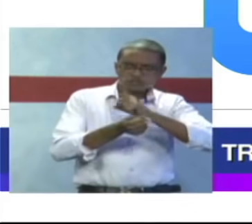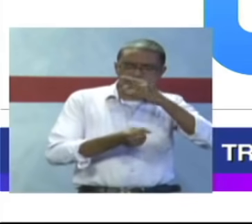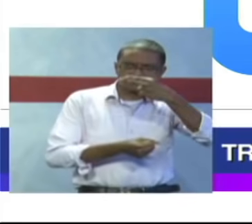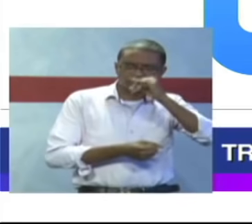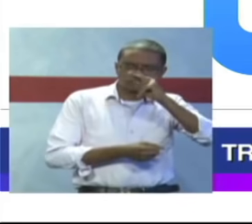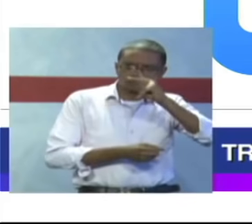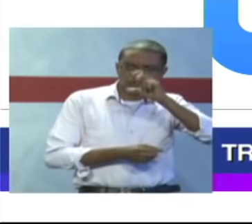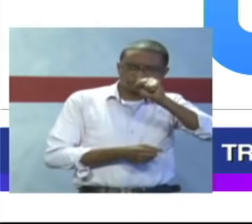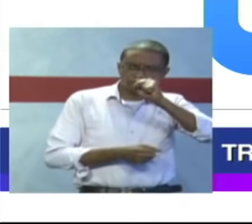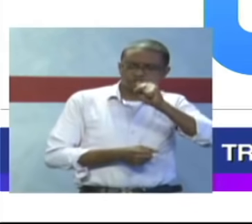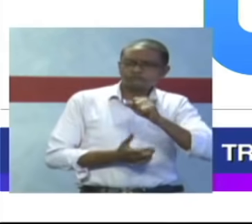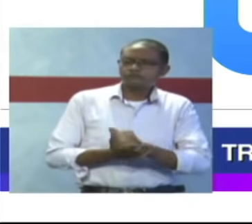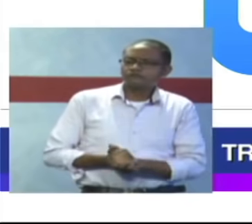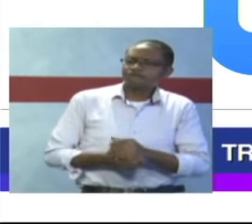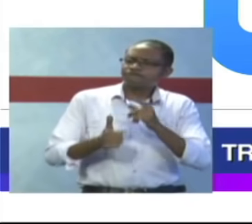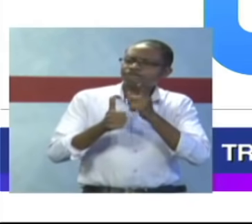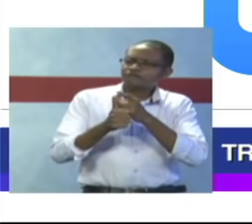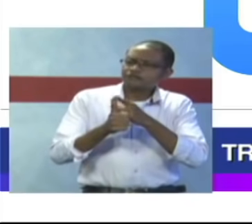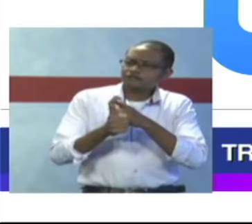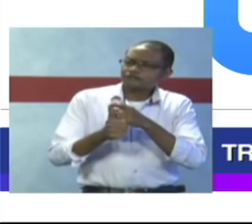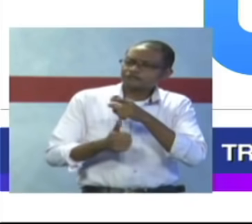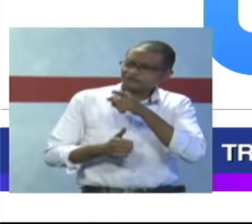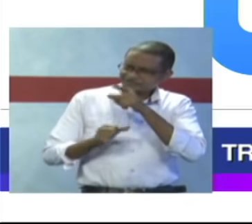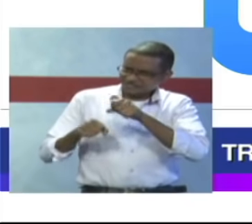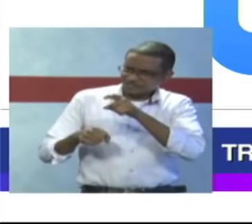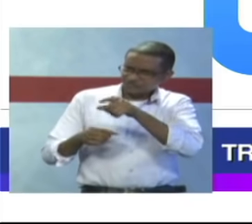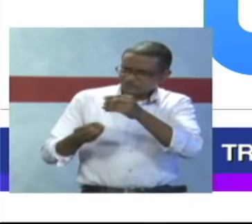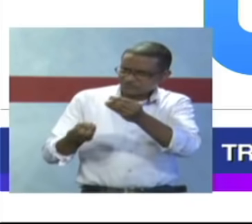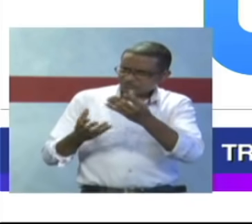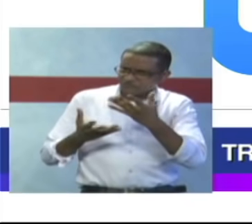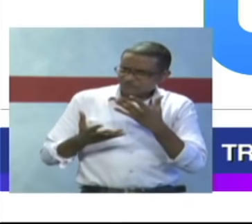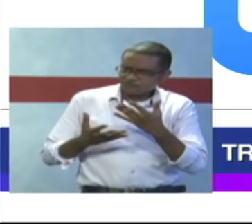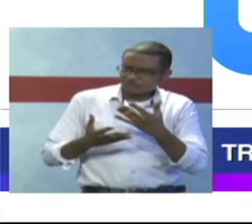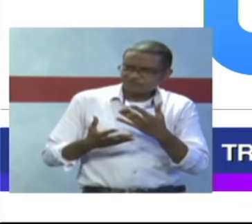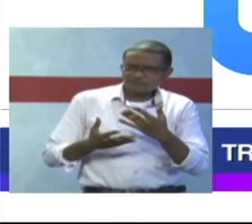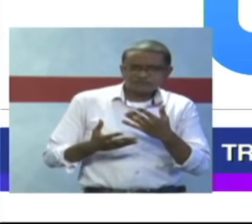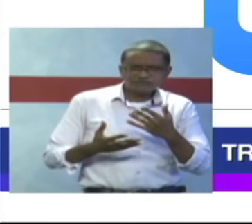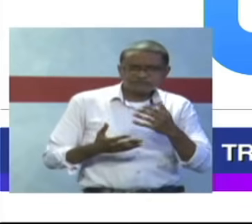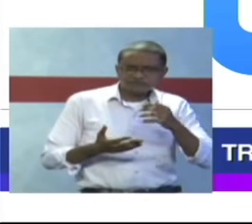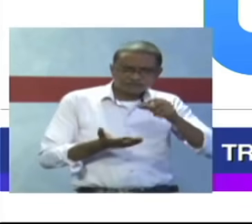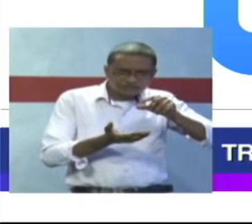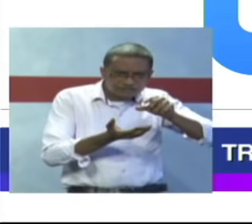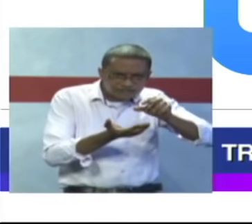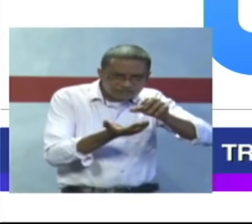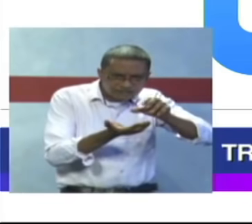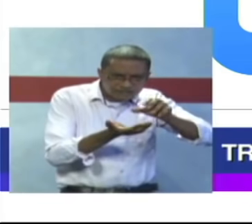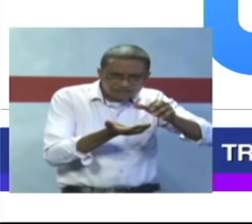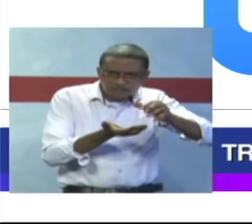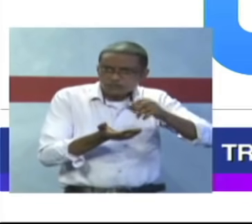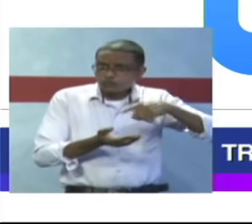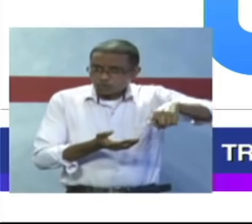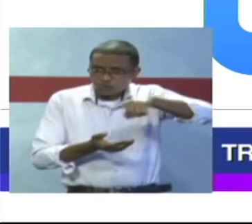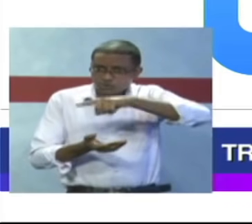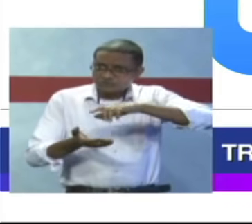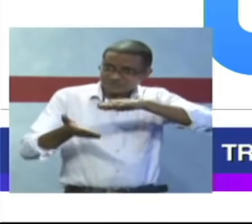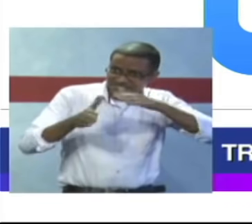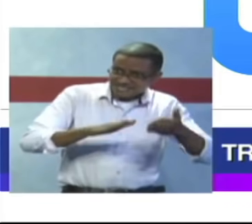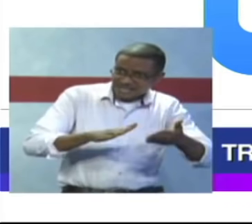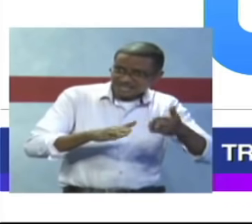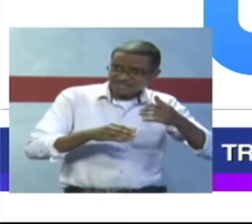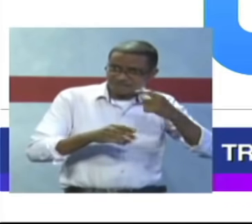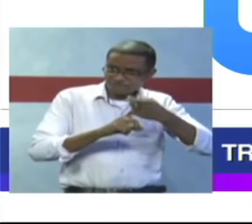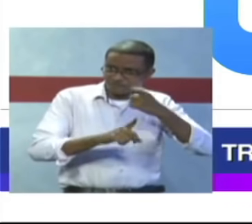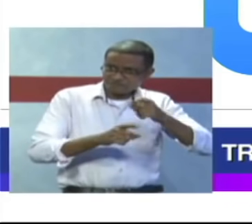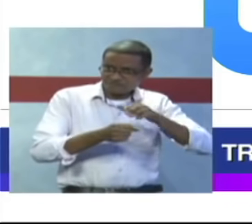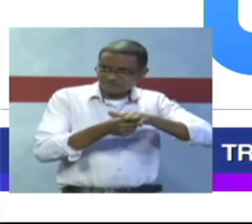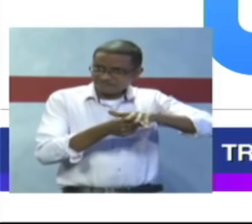Dr. Hines. First of all, Dr. Hines, could you say if samples from all persons who died of